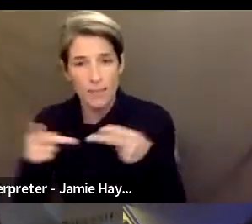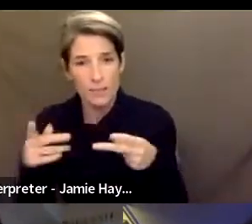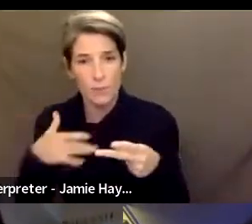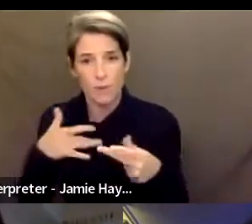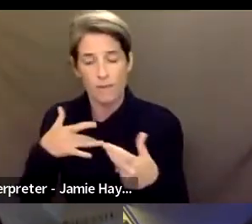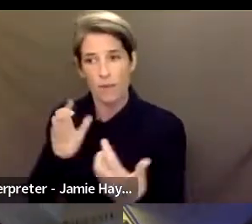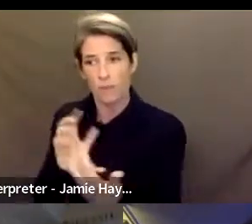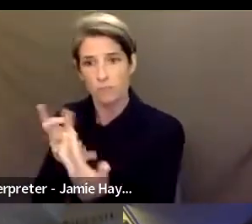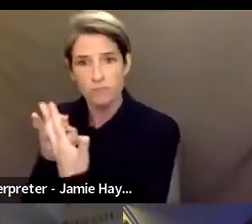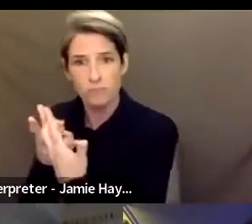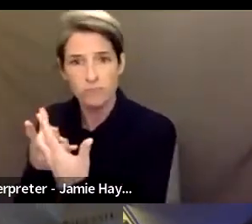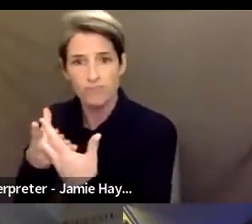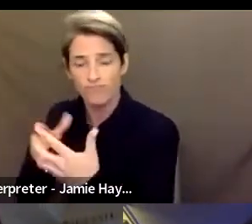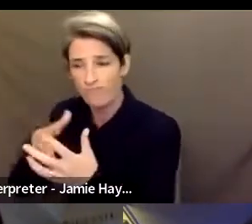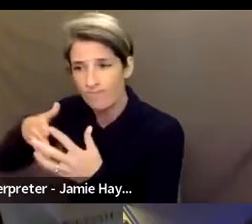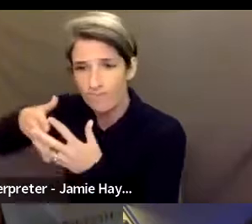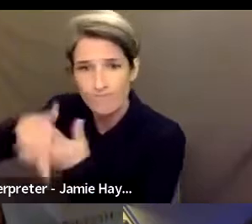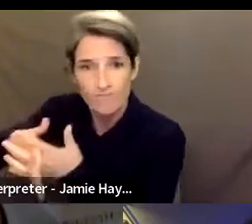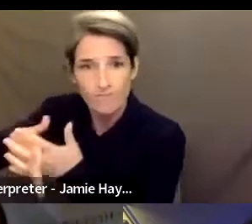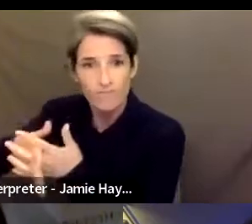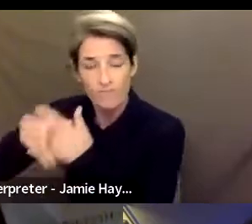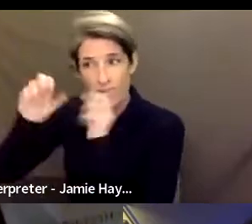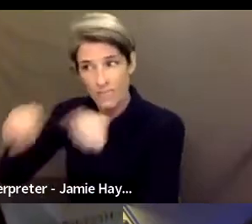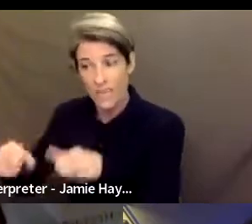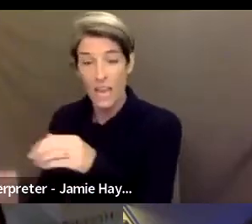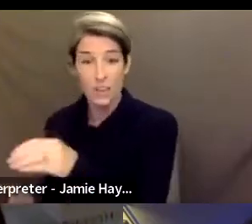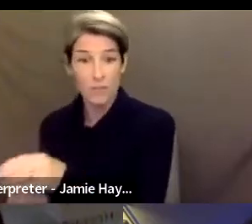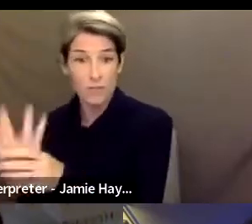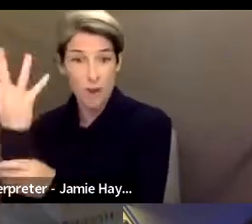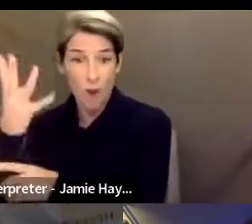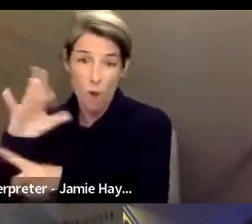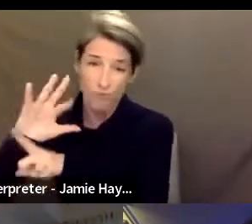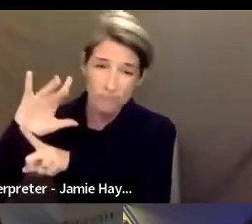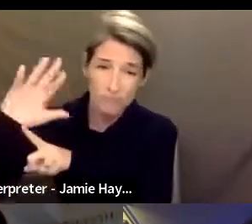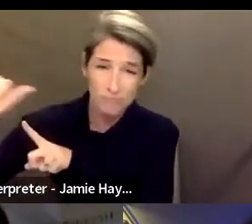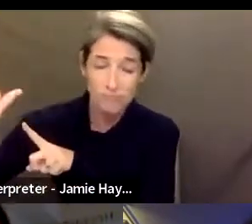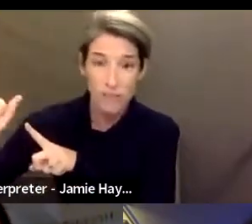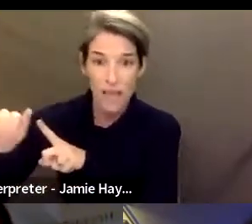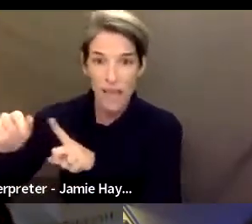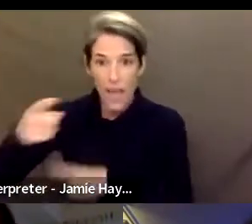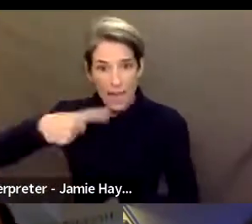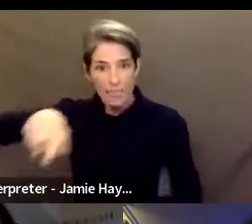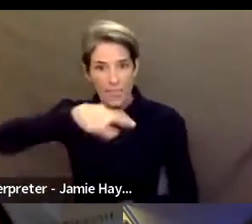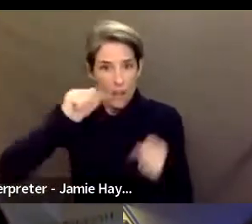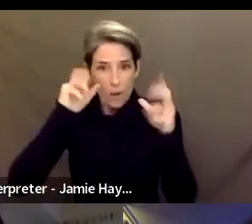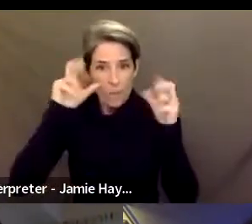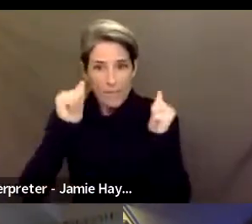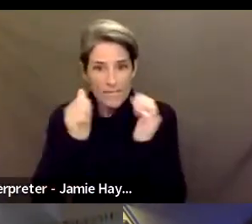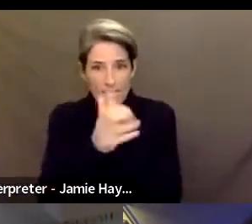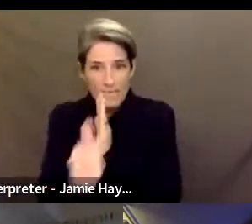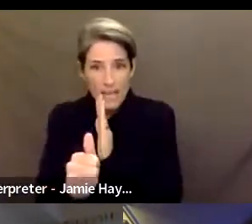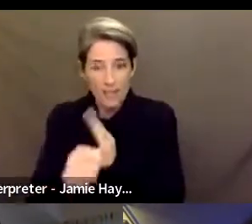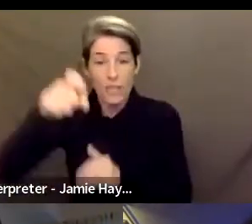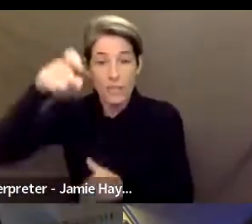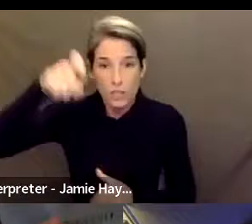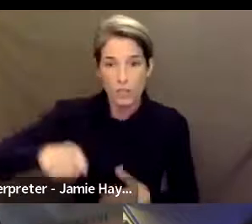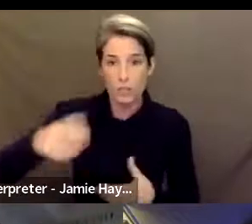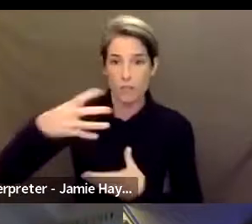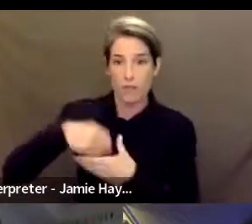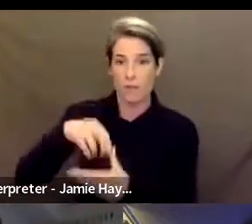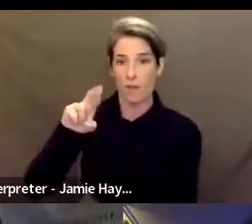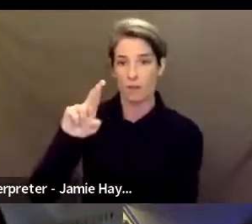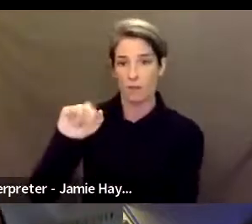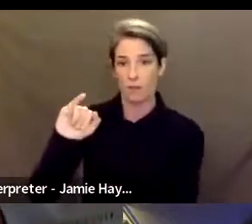and opportunities for growth. And they're so incredibly talented, and they're exactly what needs to be in Richard III. They're exactly